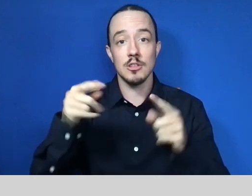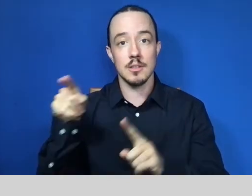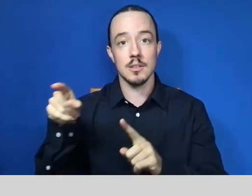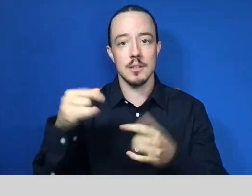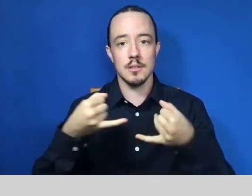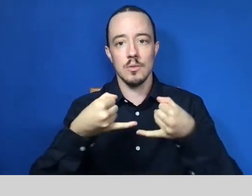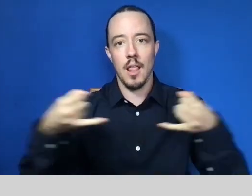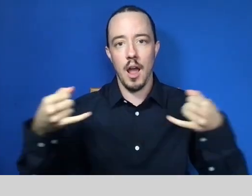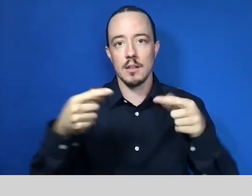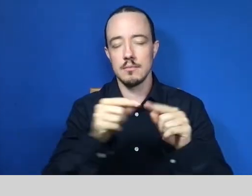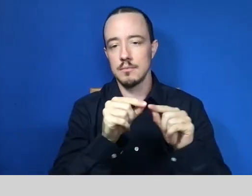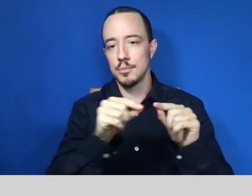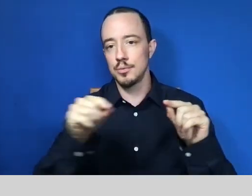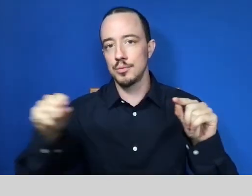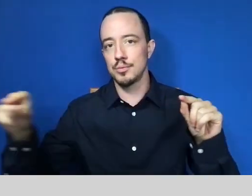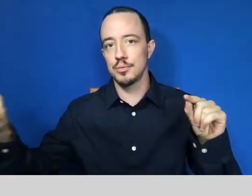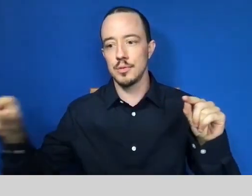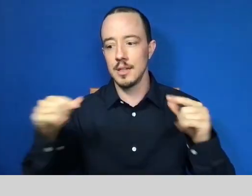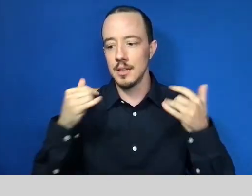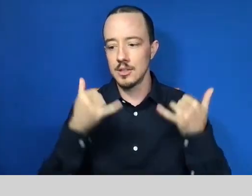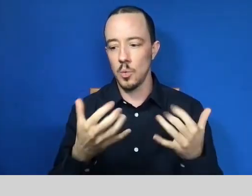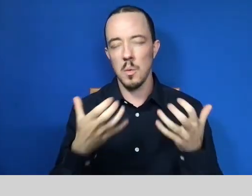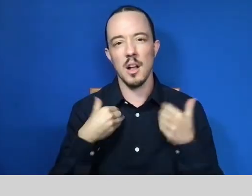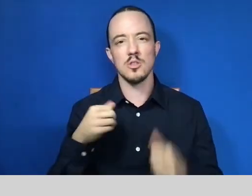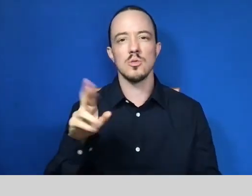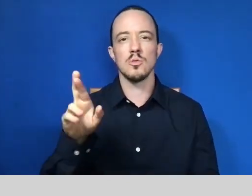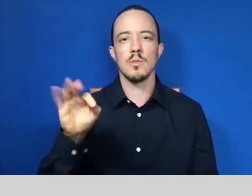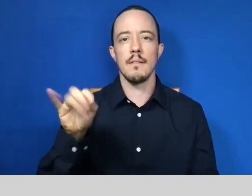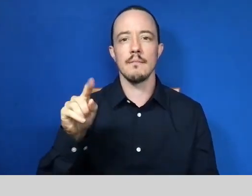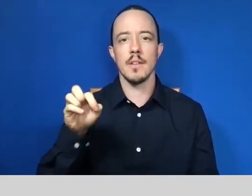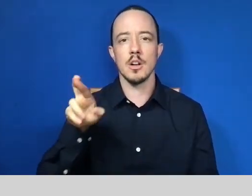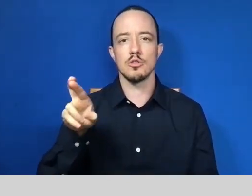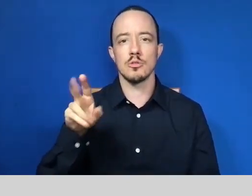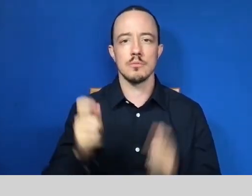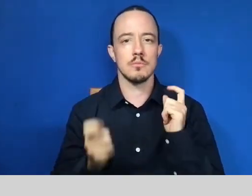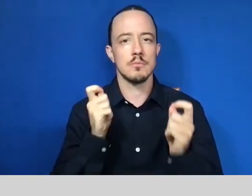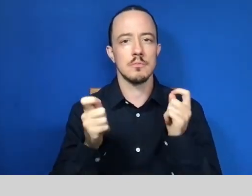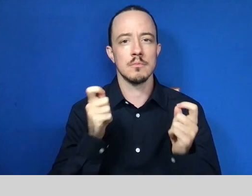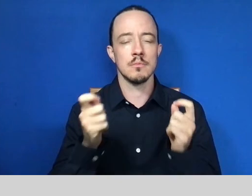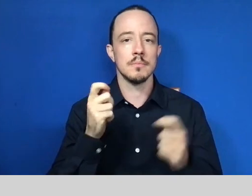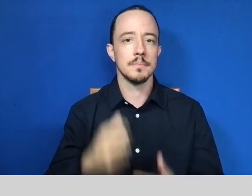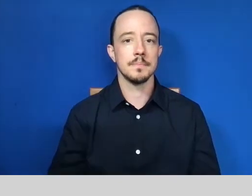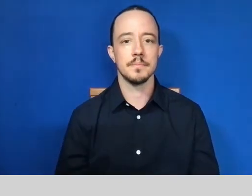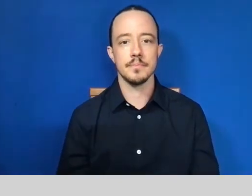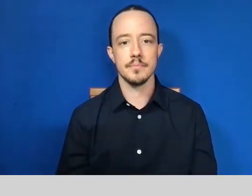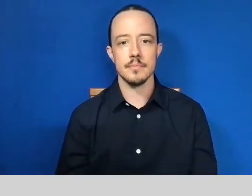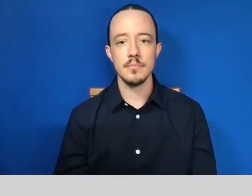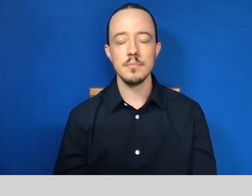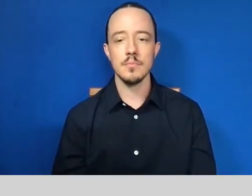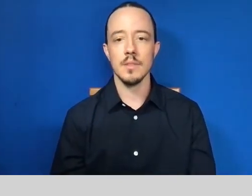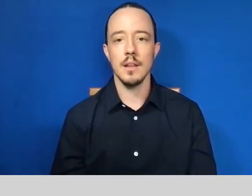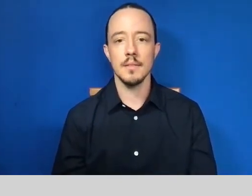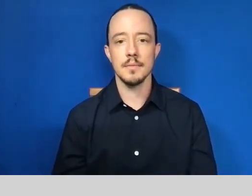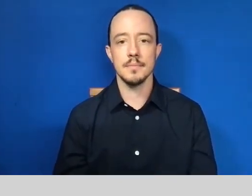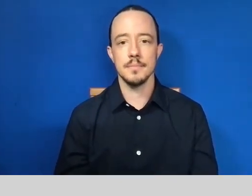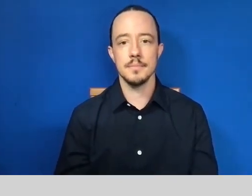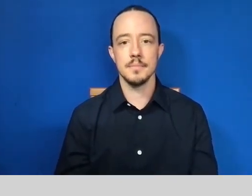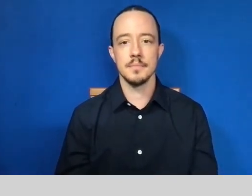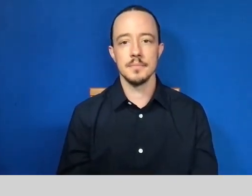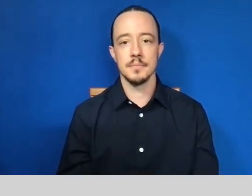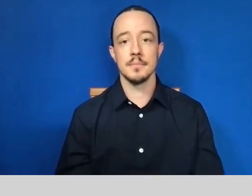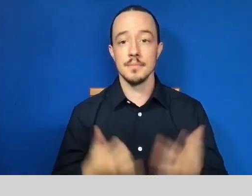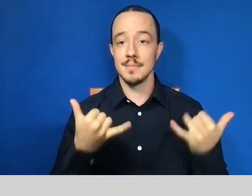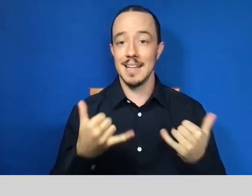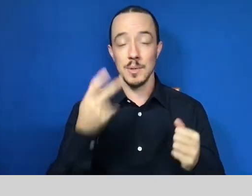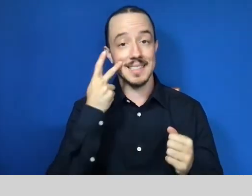long line. So let's refactor this and have a look at what we have created. As we can see,